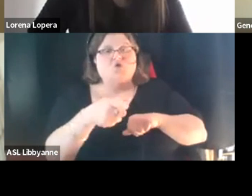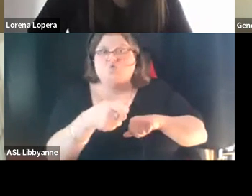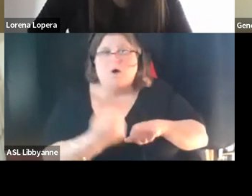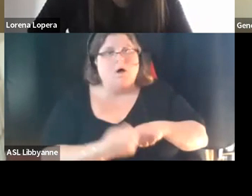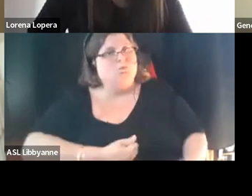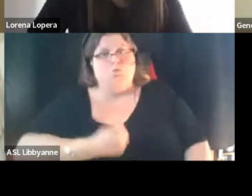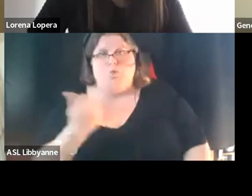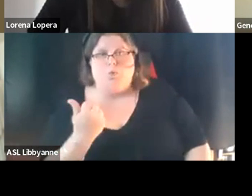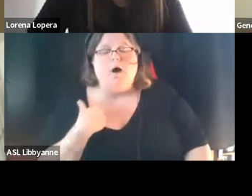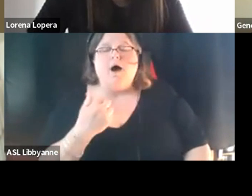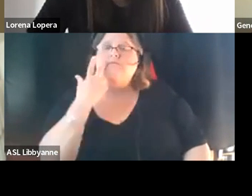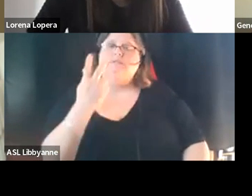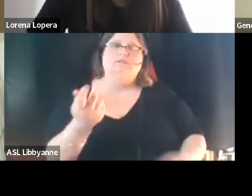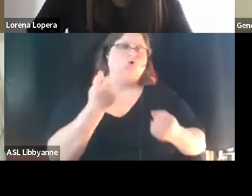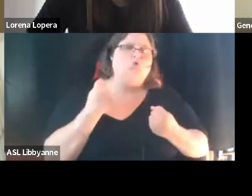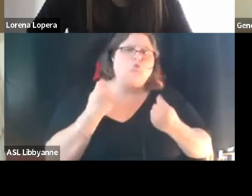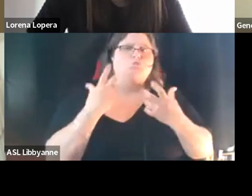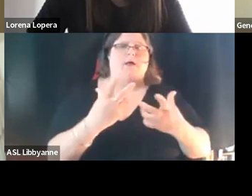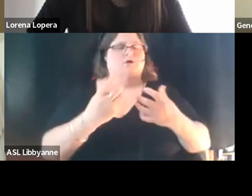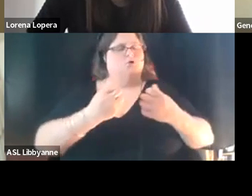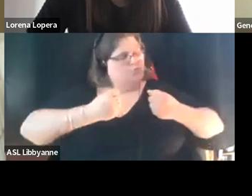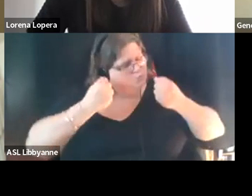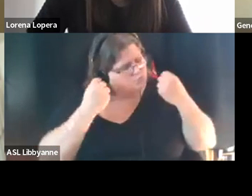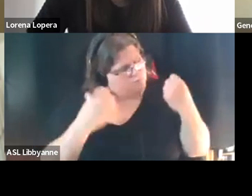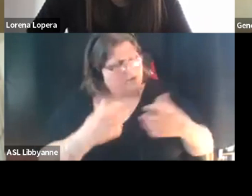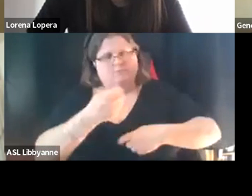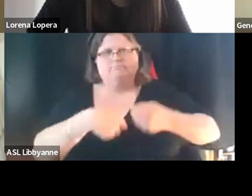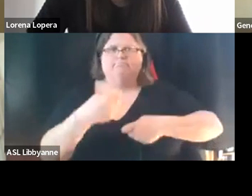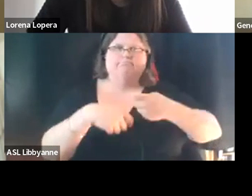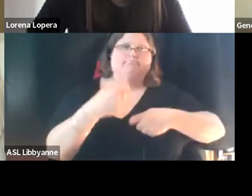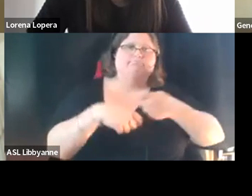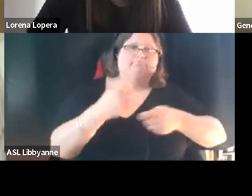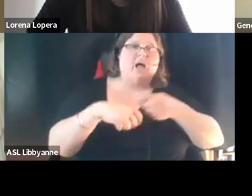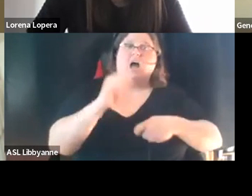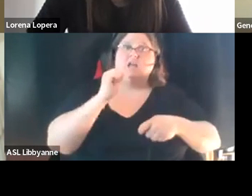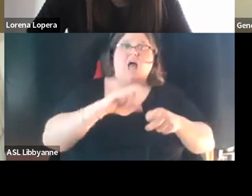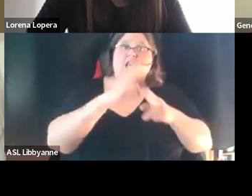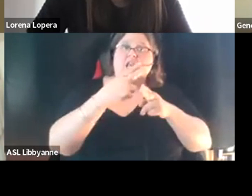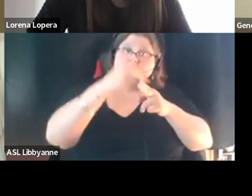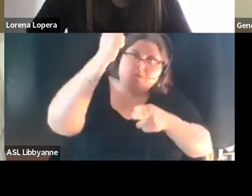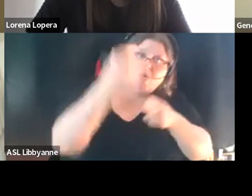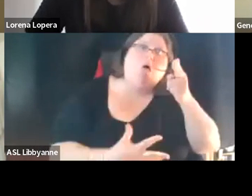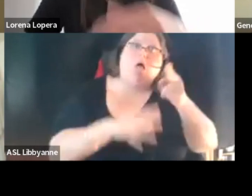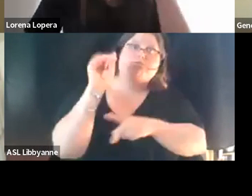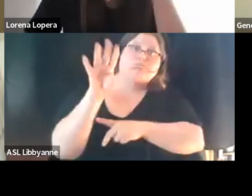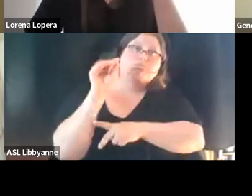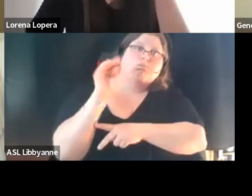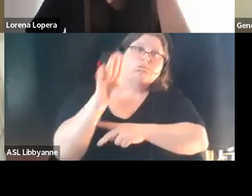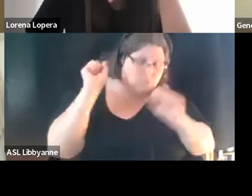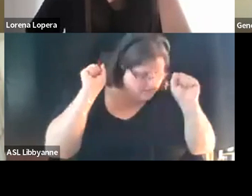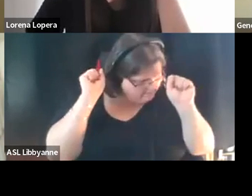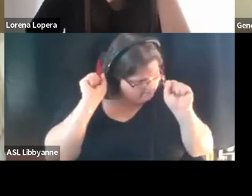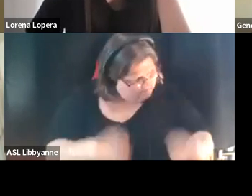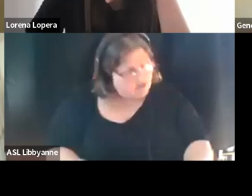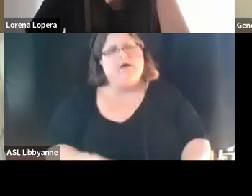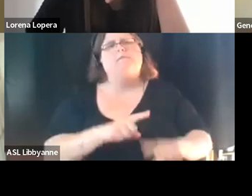seen too many superintendents, and I could name them all if we had time. But at the end of the day,